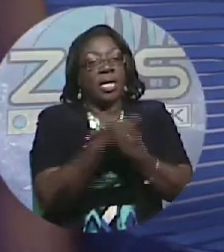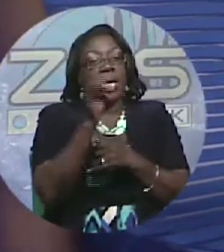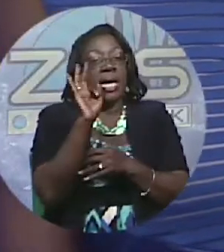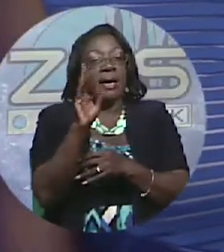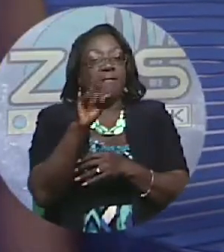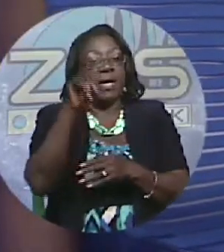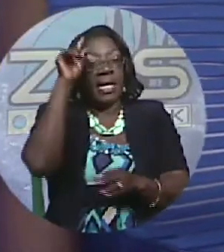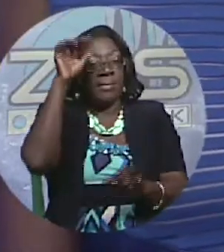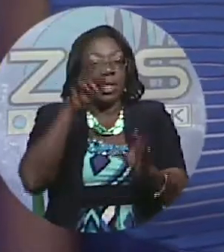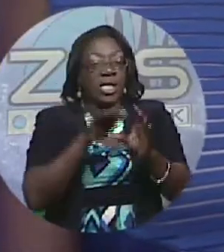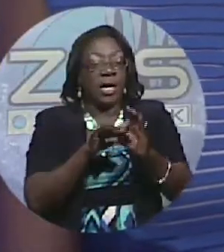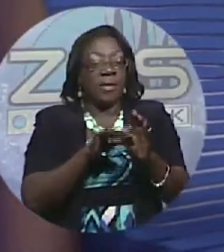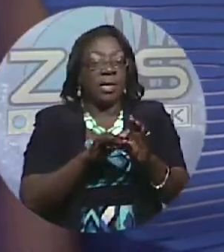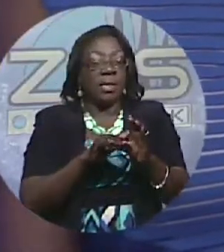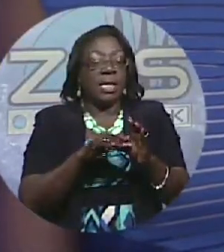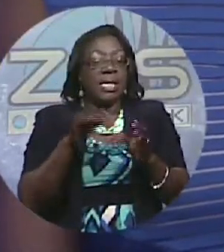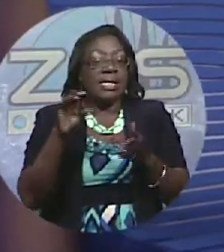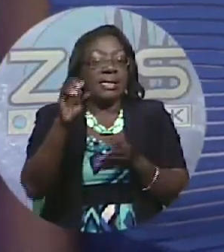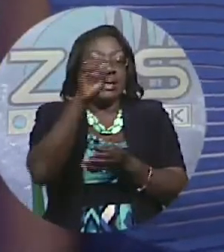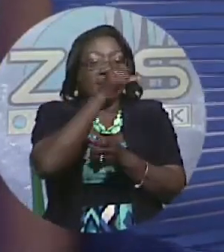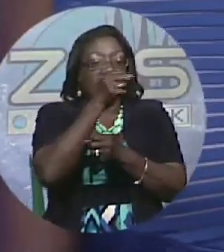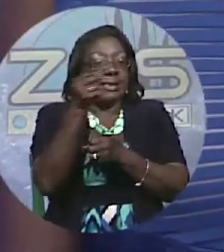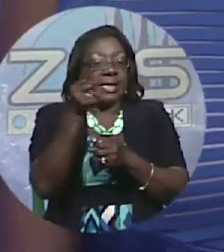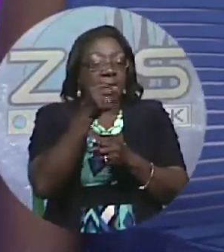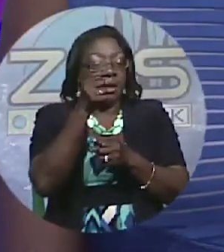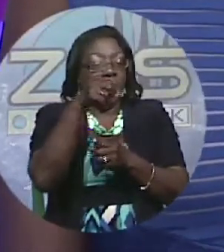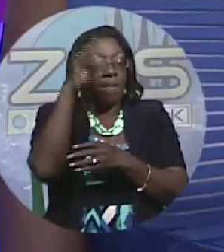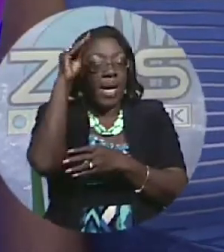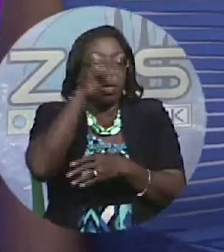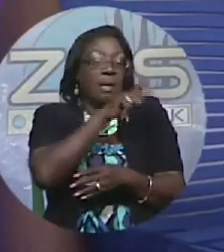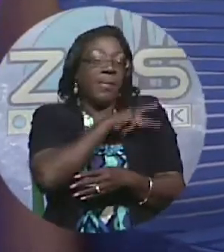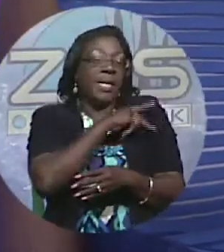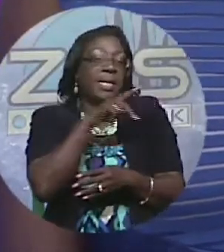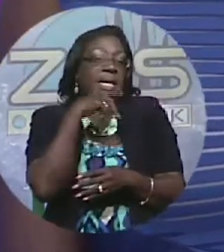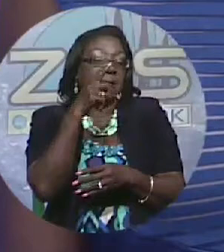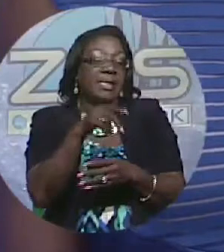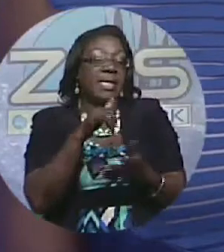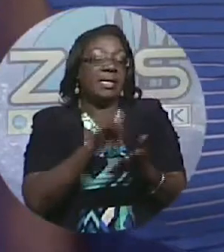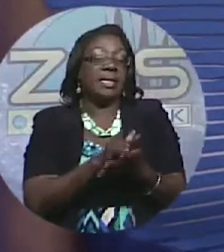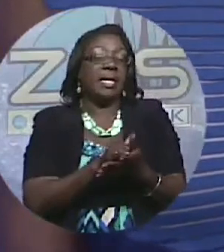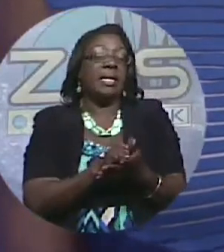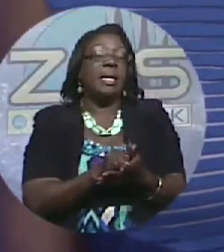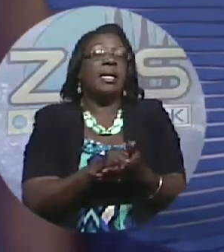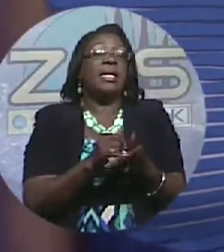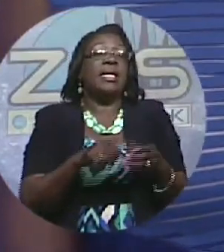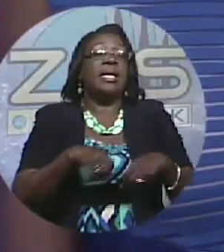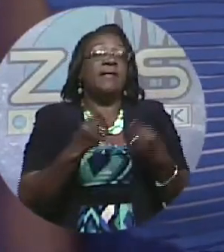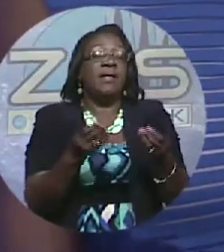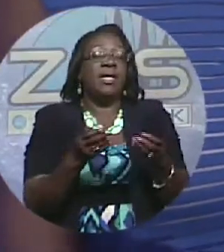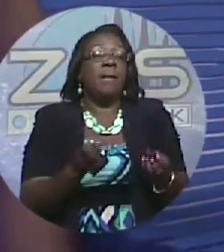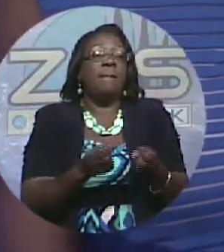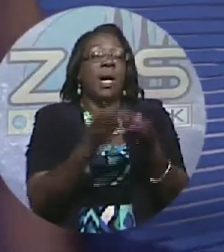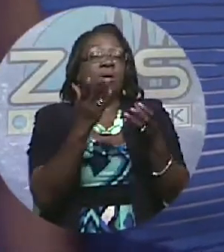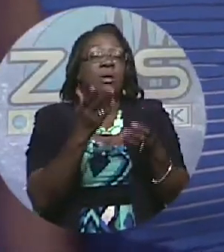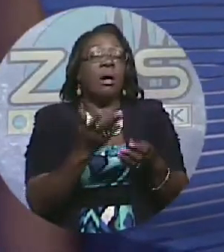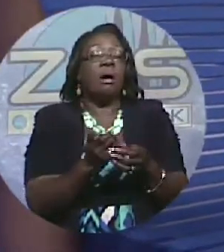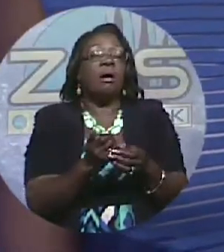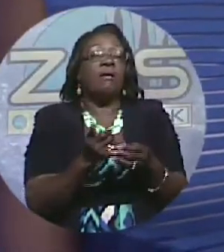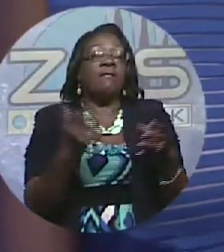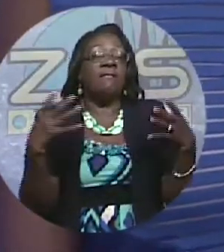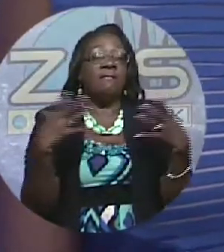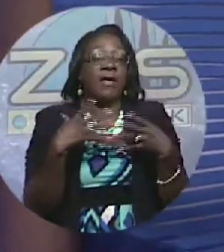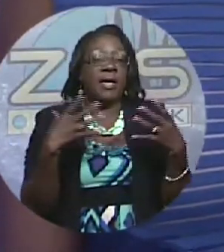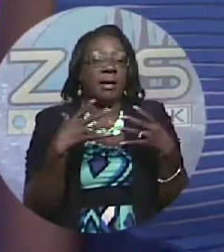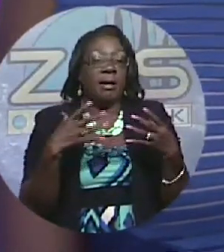Chairman Senator Michael Pintard said at a press conference today that given the high level of fear and anxiety among Bahamians, the National Security Minister